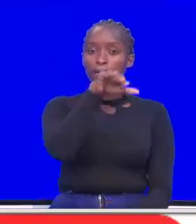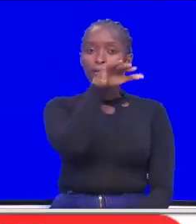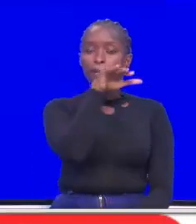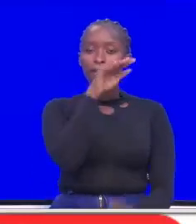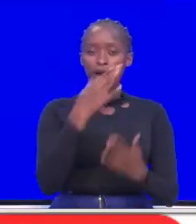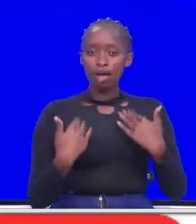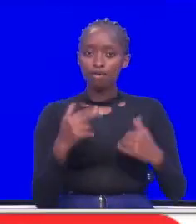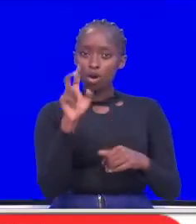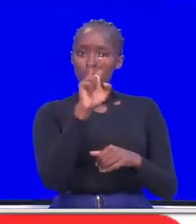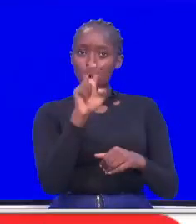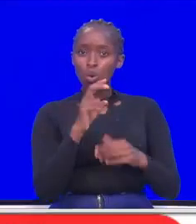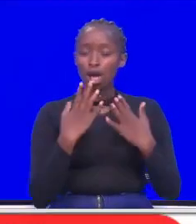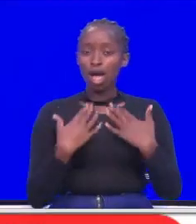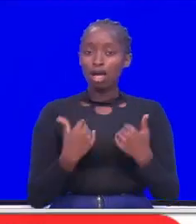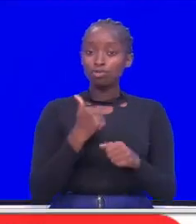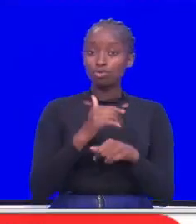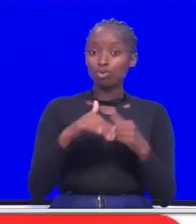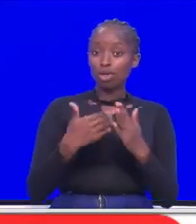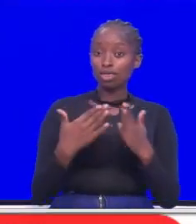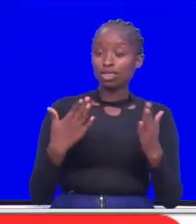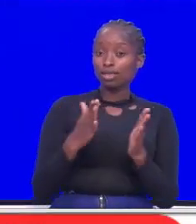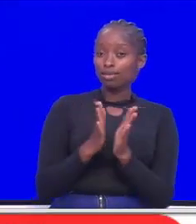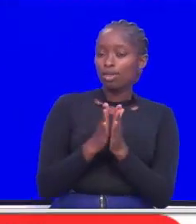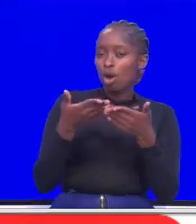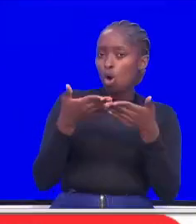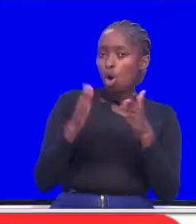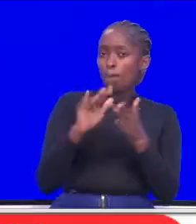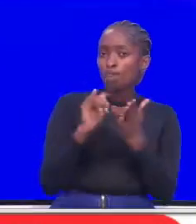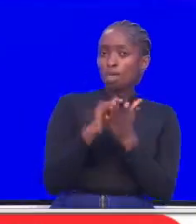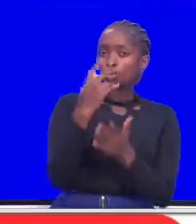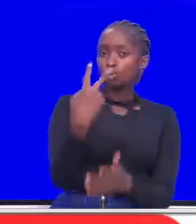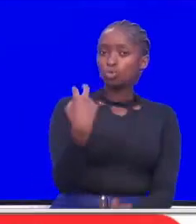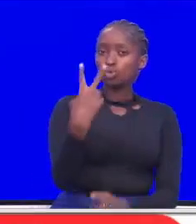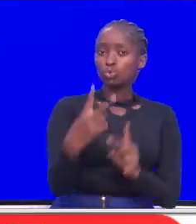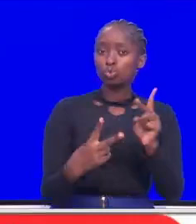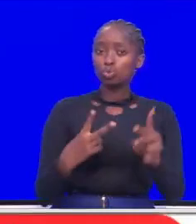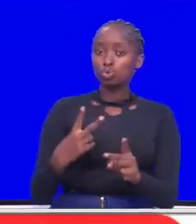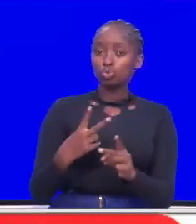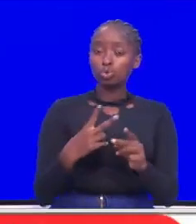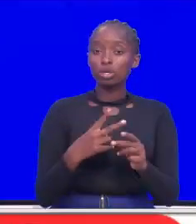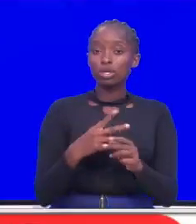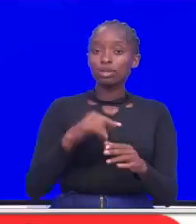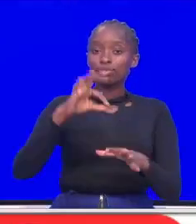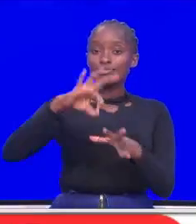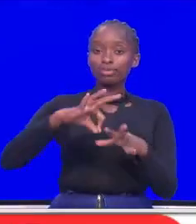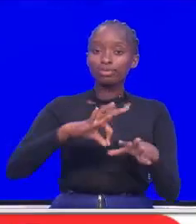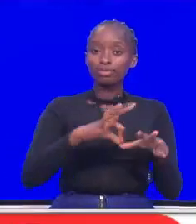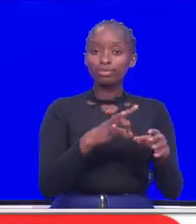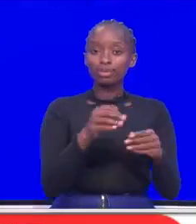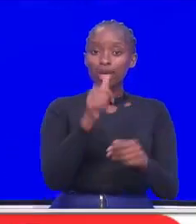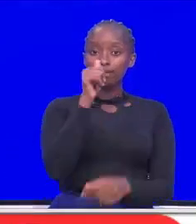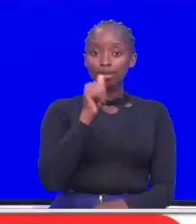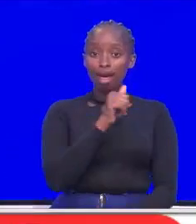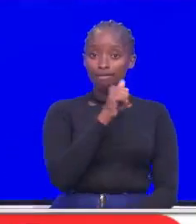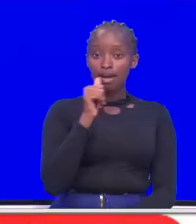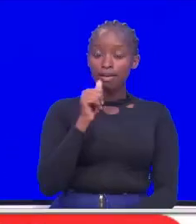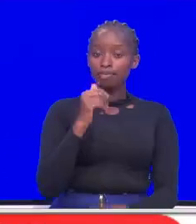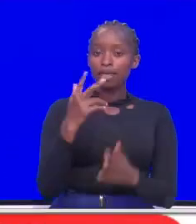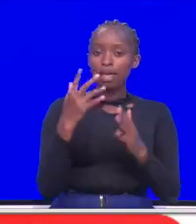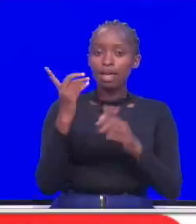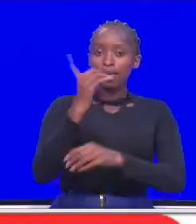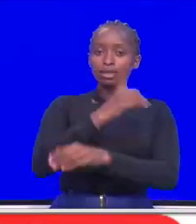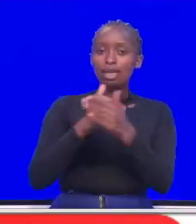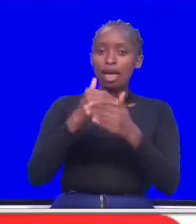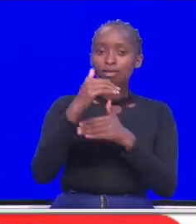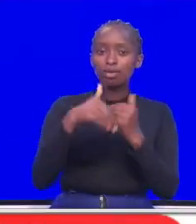seemingly sticking to his guns on the opening of the 2022 general election servers, just a day after throwing his weight behind